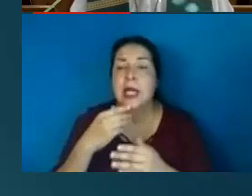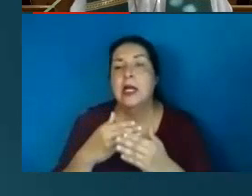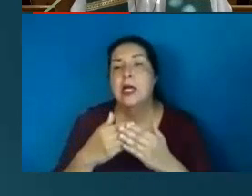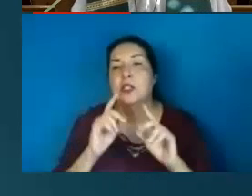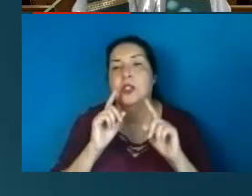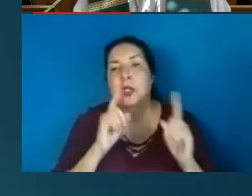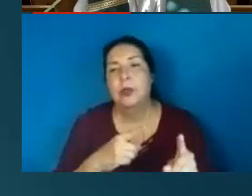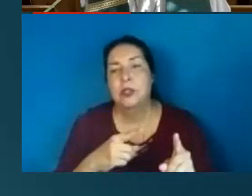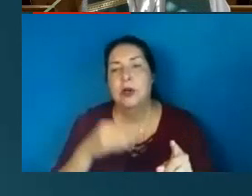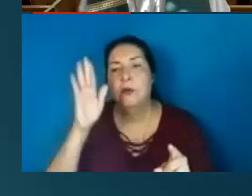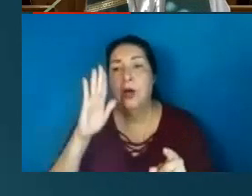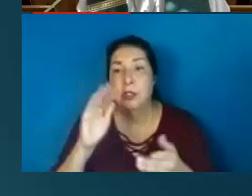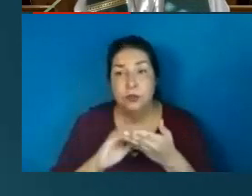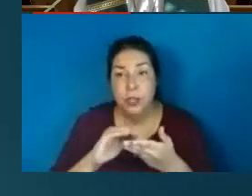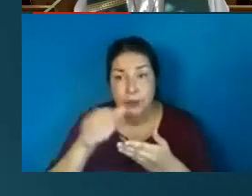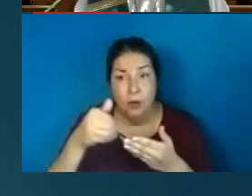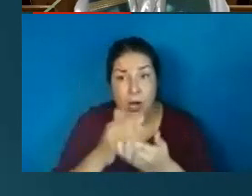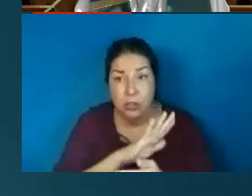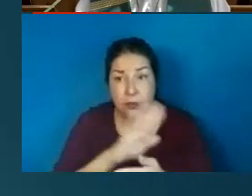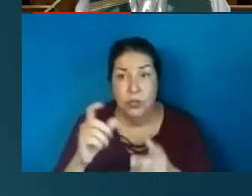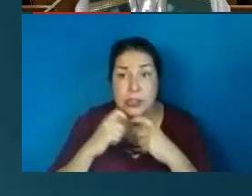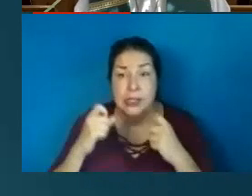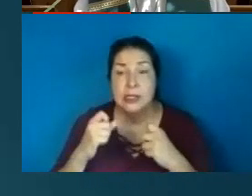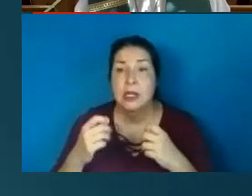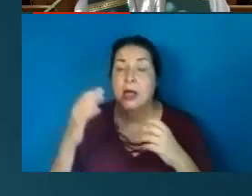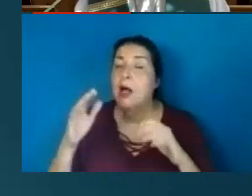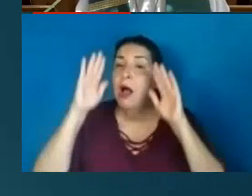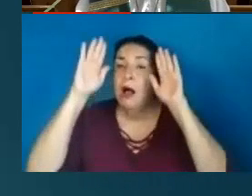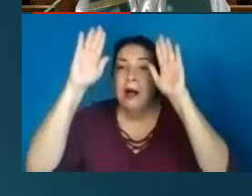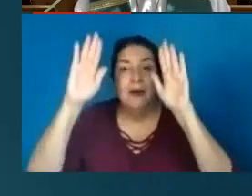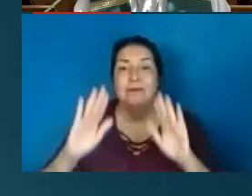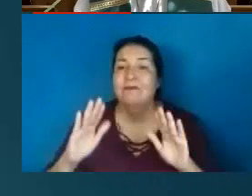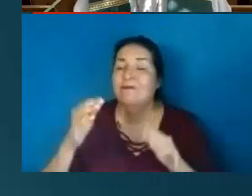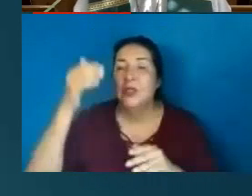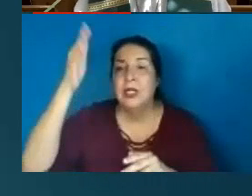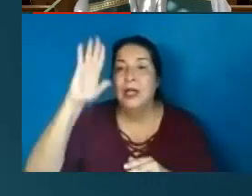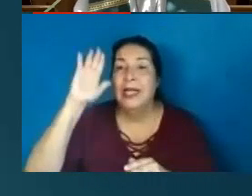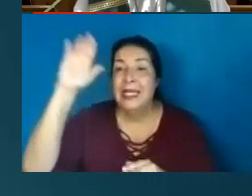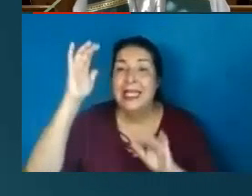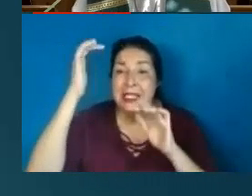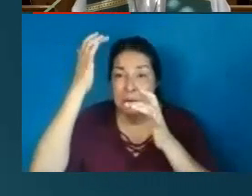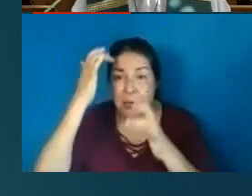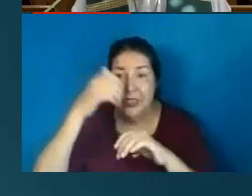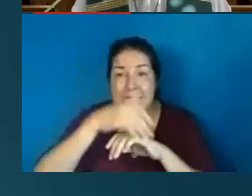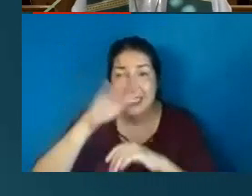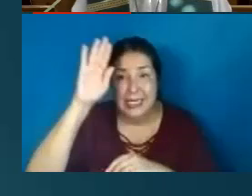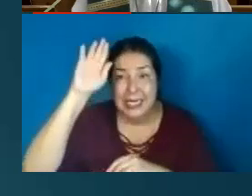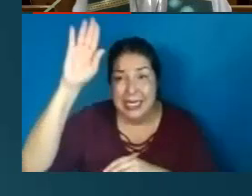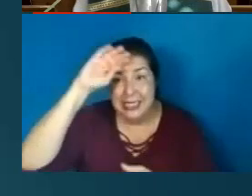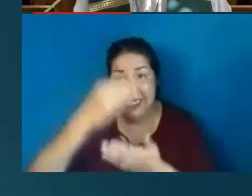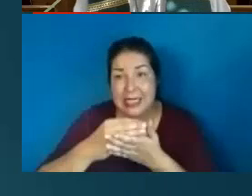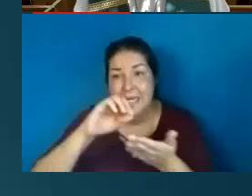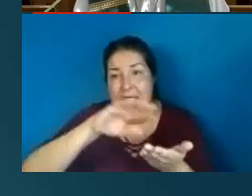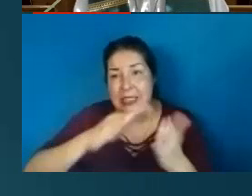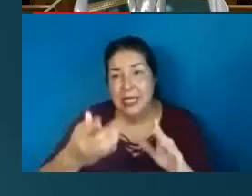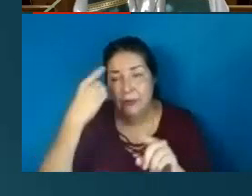forgive you all of your sins. Almighty God in his mercy has given his Son to die for you and for